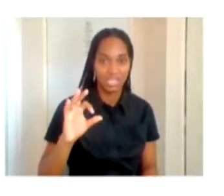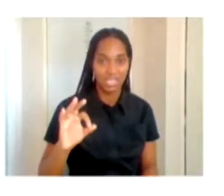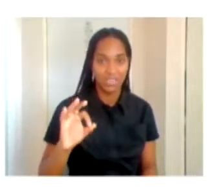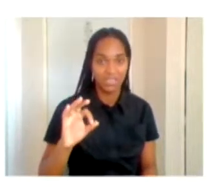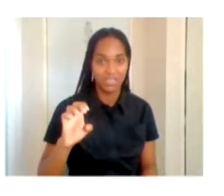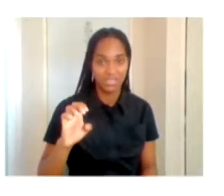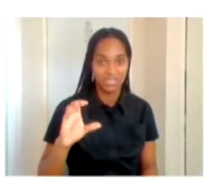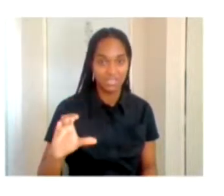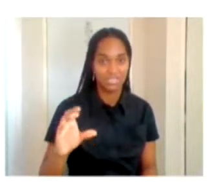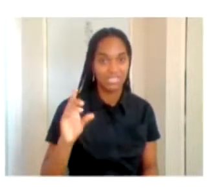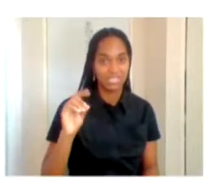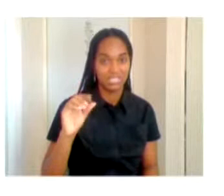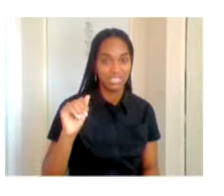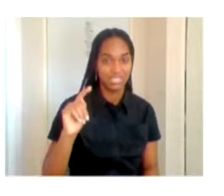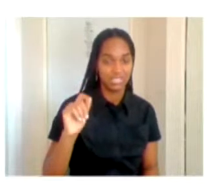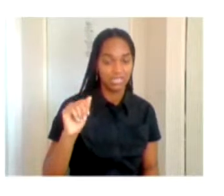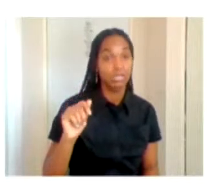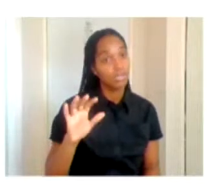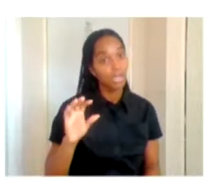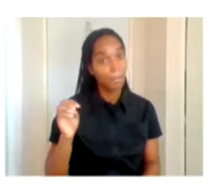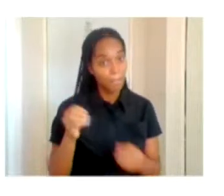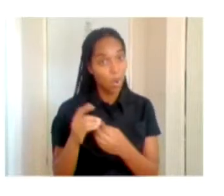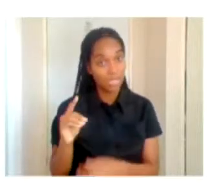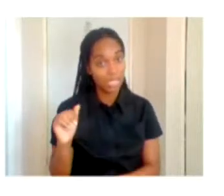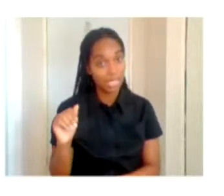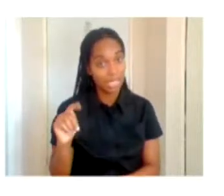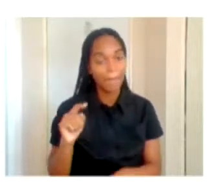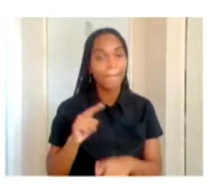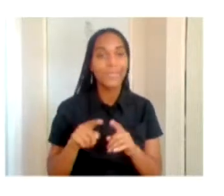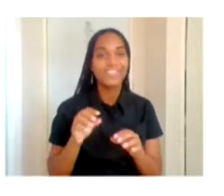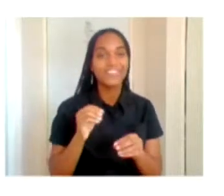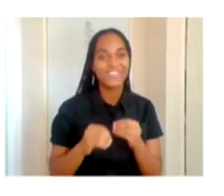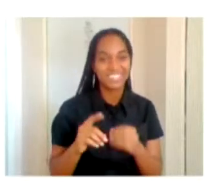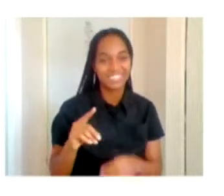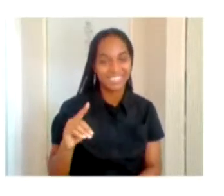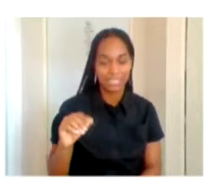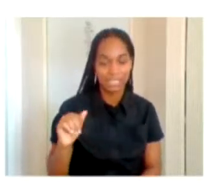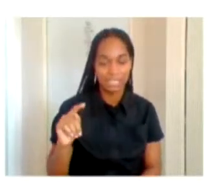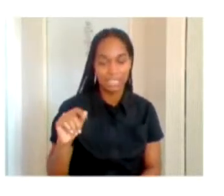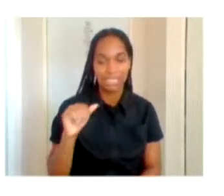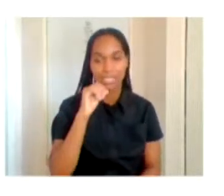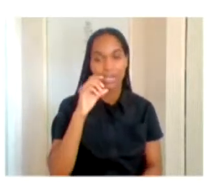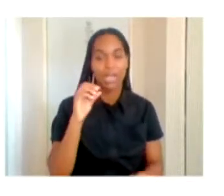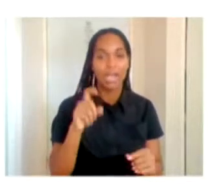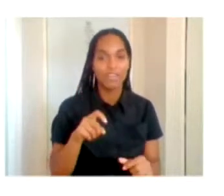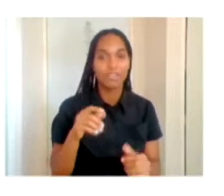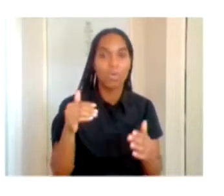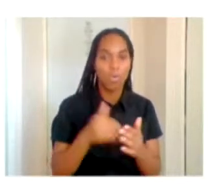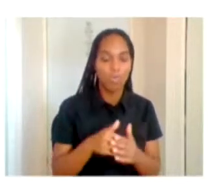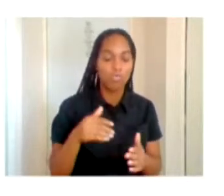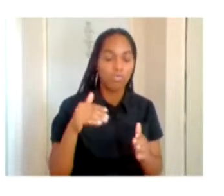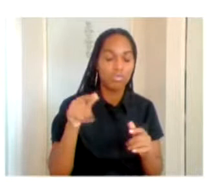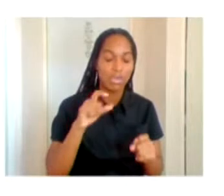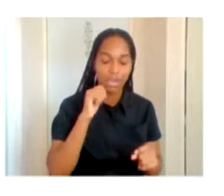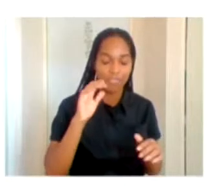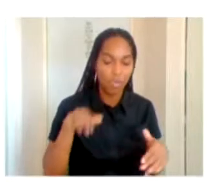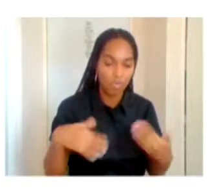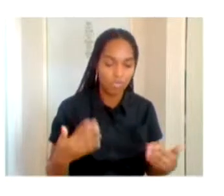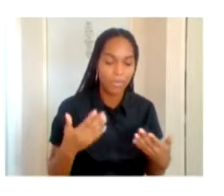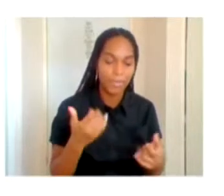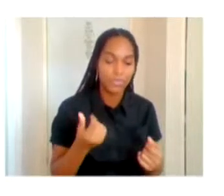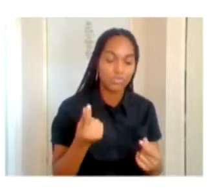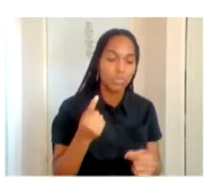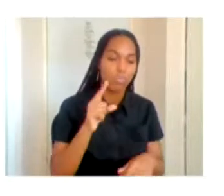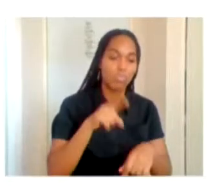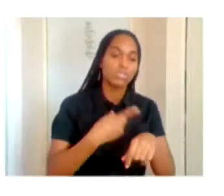Well, that's more data, right? But it's repair data. So you may not have to go through the carousel multiple times. You can only do it once or twice, and you